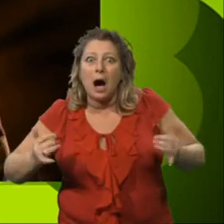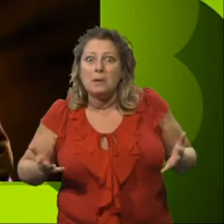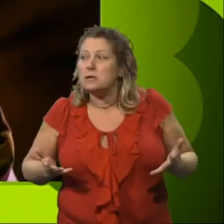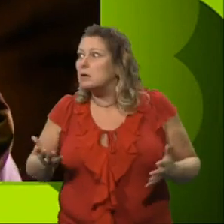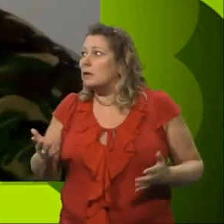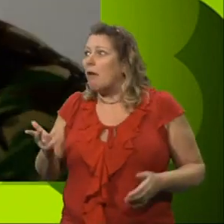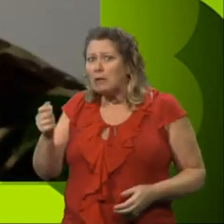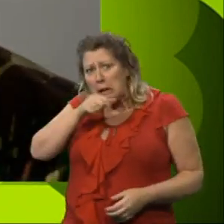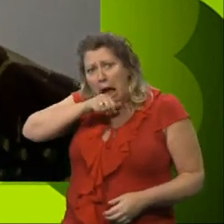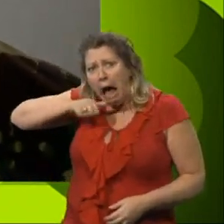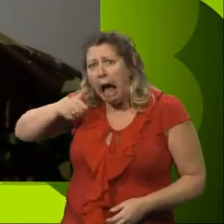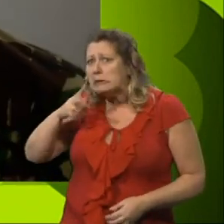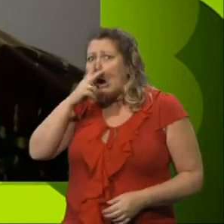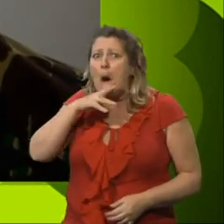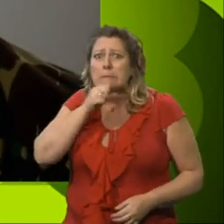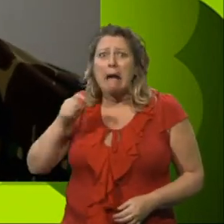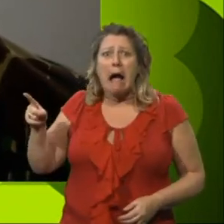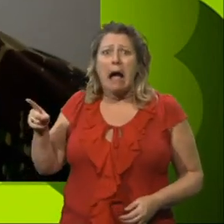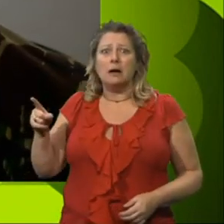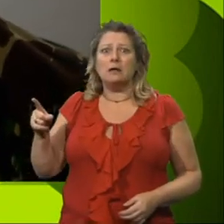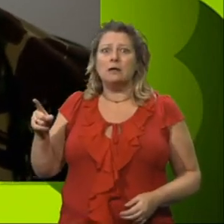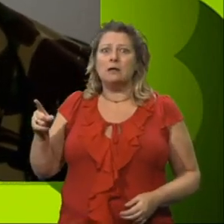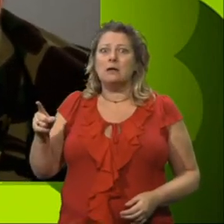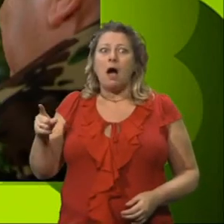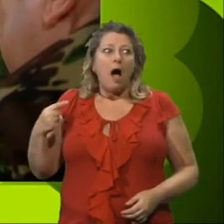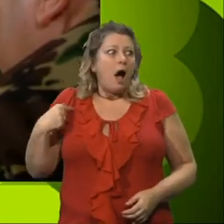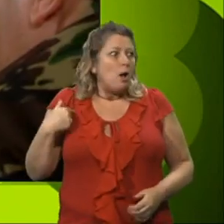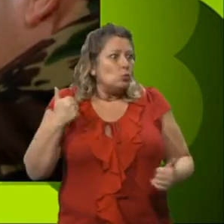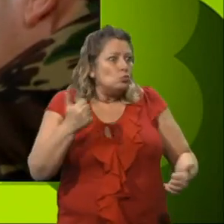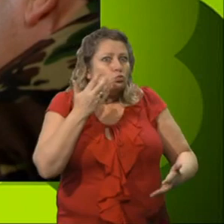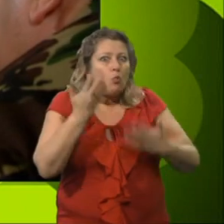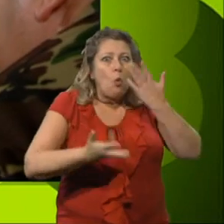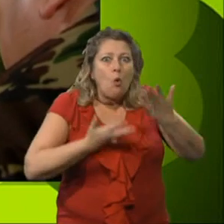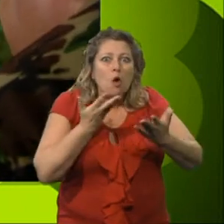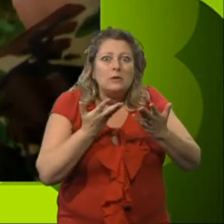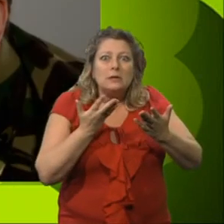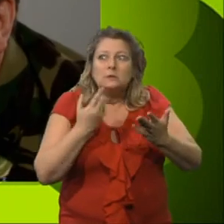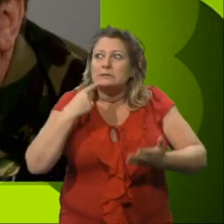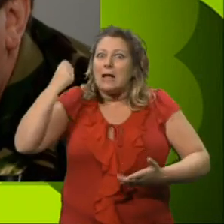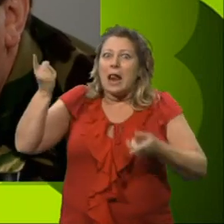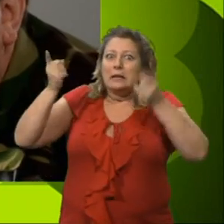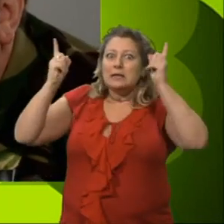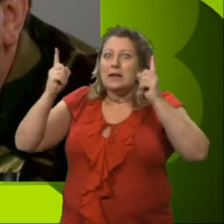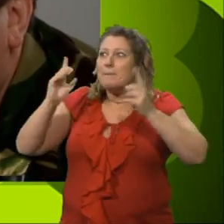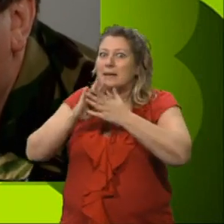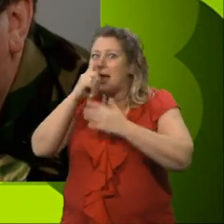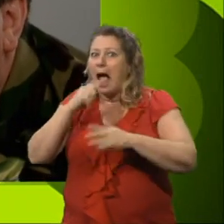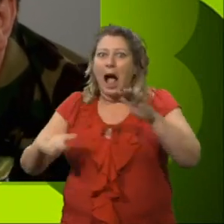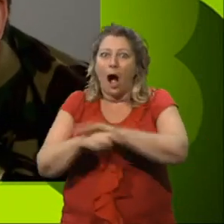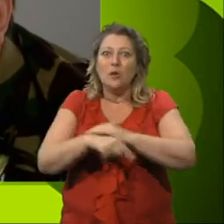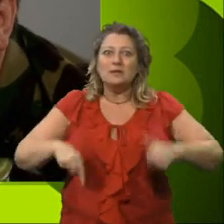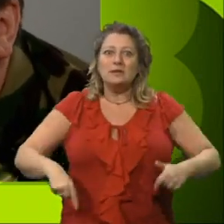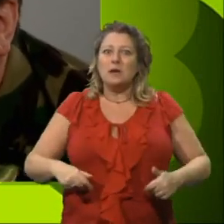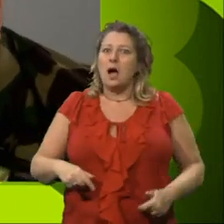nice colonel. And a big story will impress Max. This could be our ticket out of here. We have to seek out that sneaky